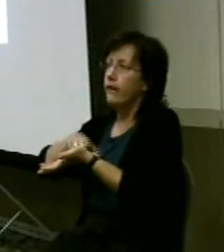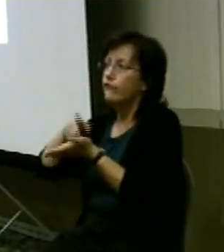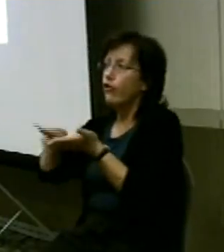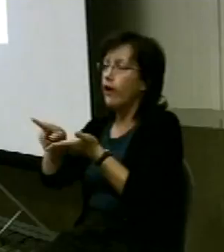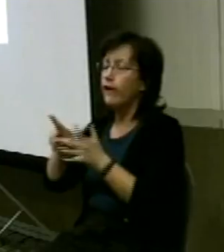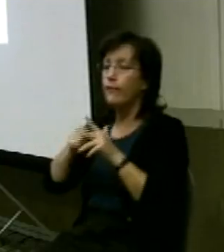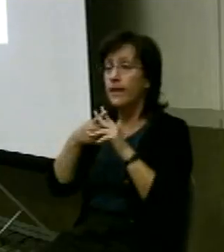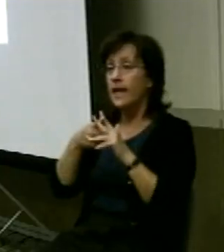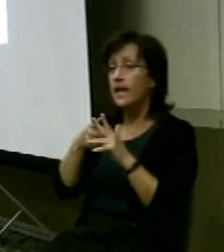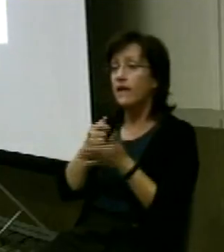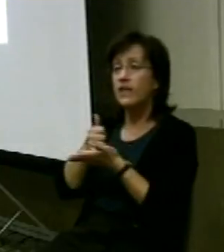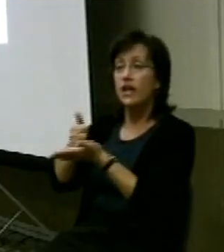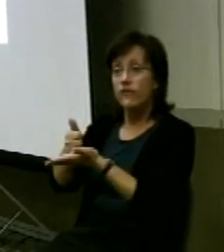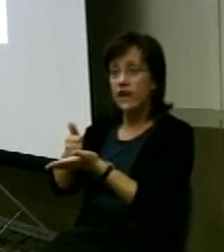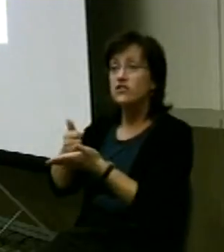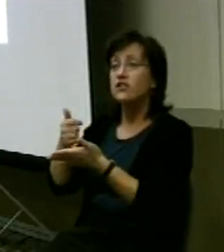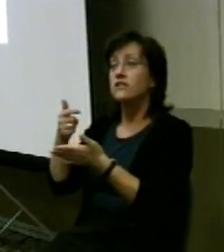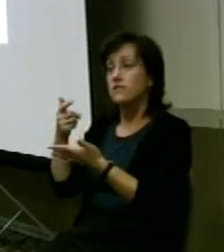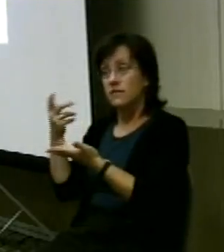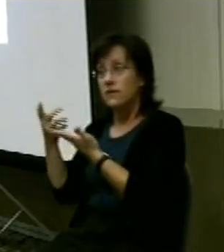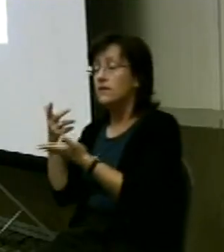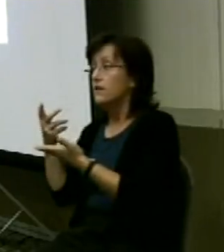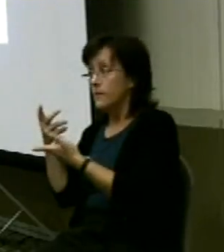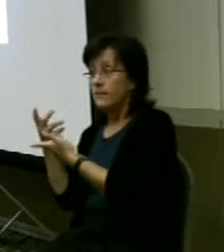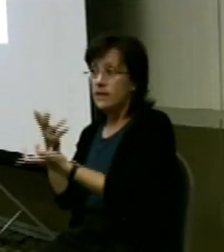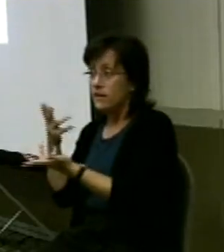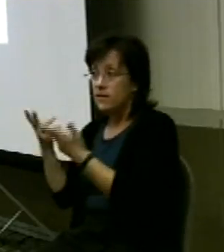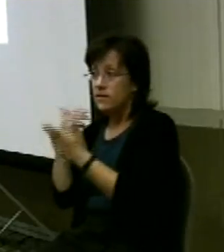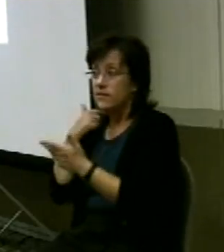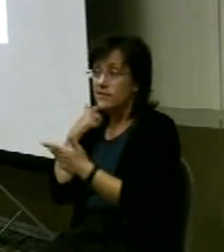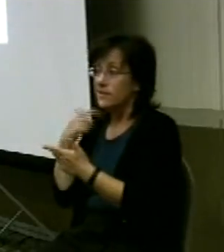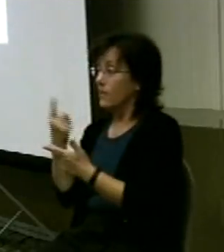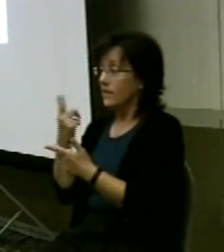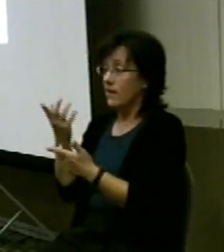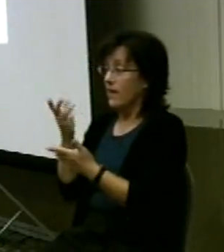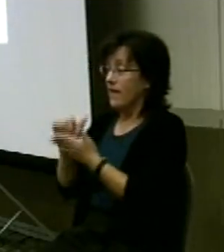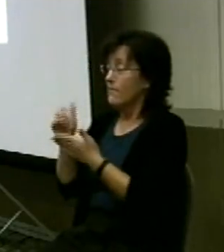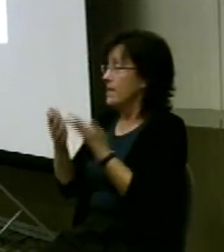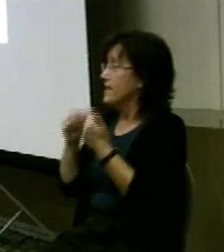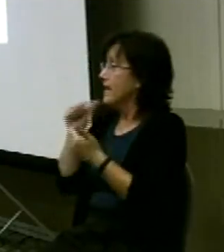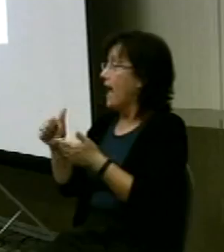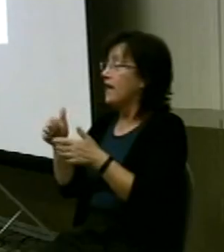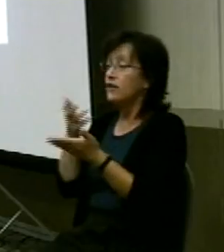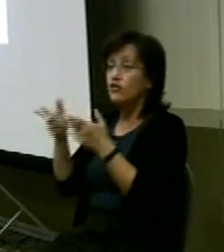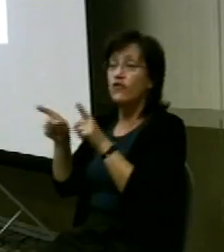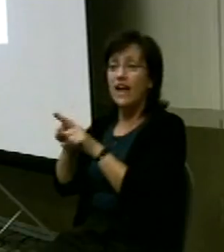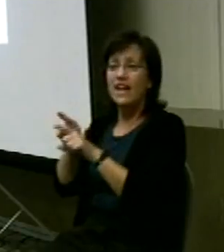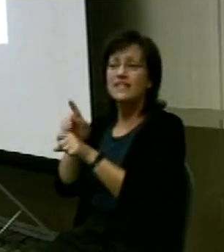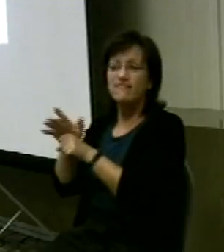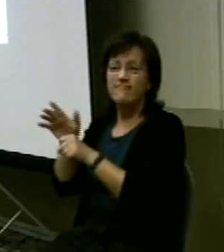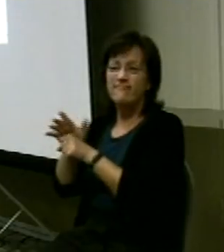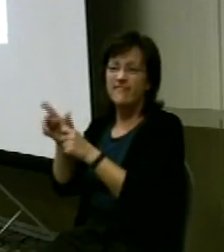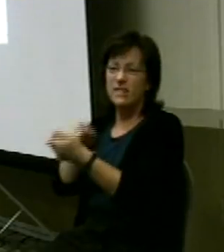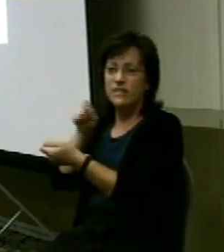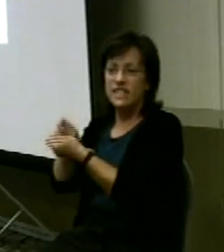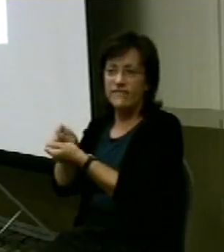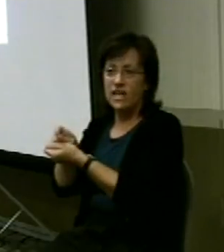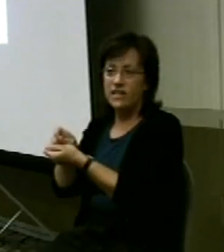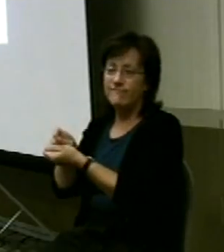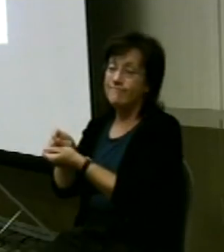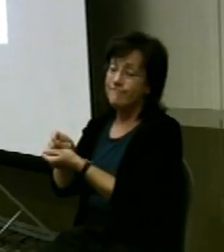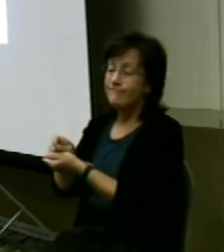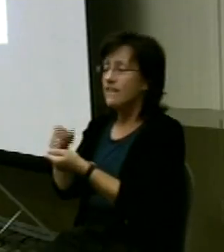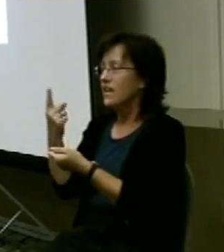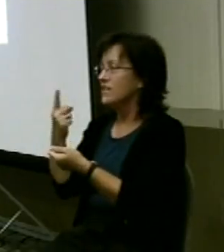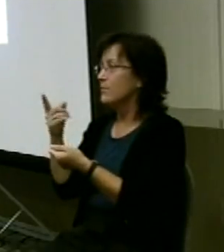of an intervention, something like that might not serve as really adequate specific data collection, but maybe something like